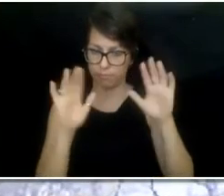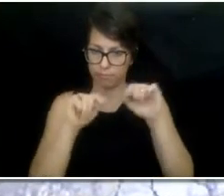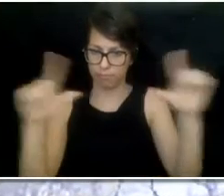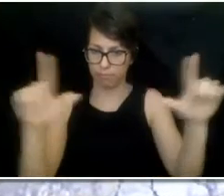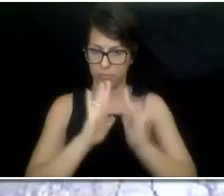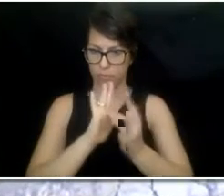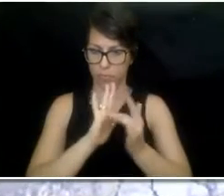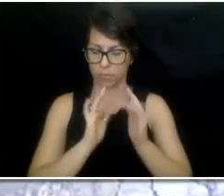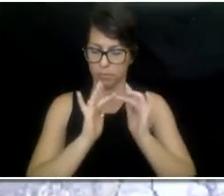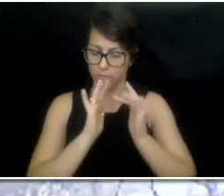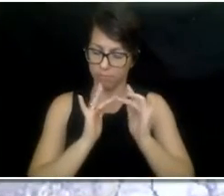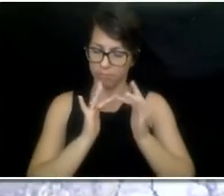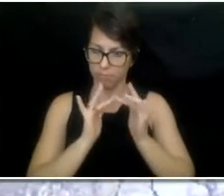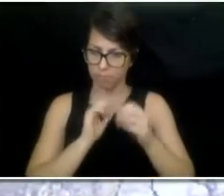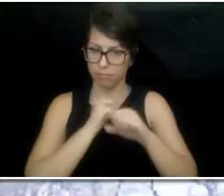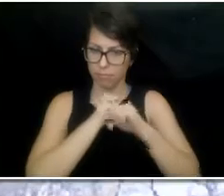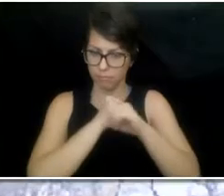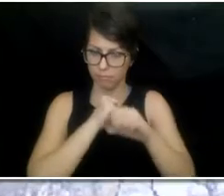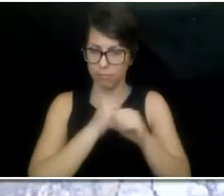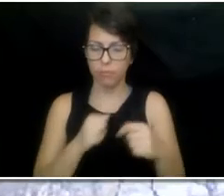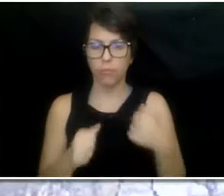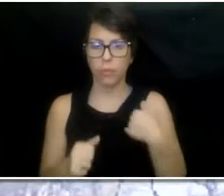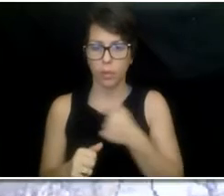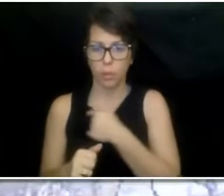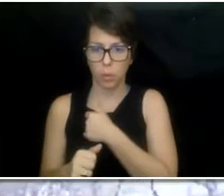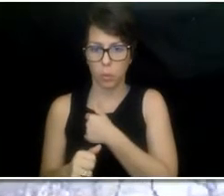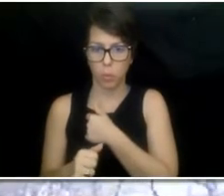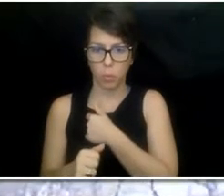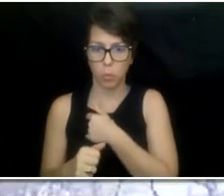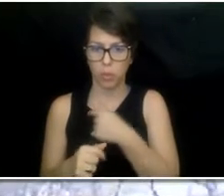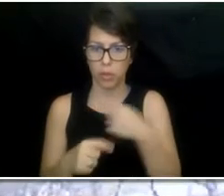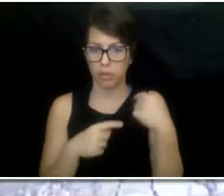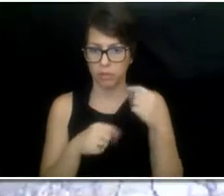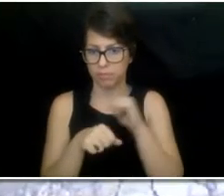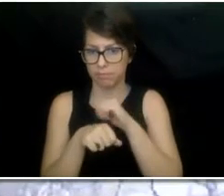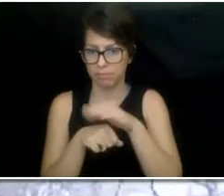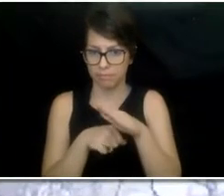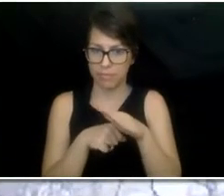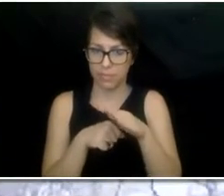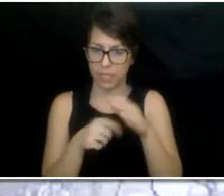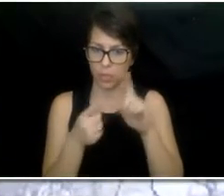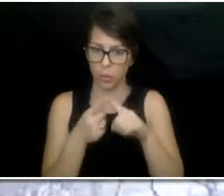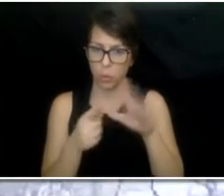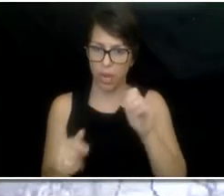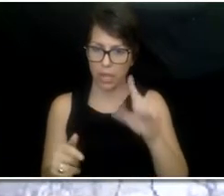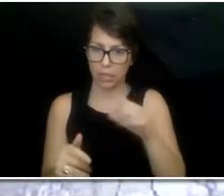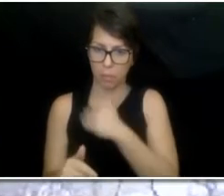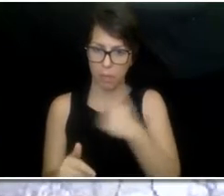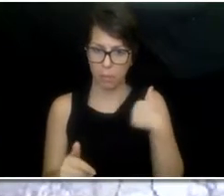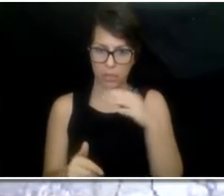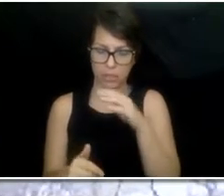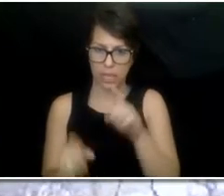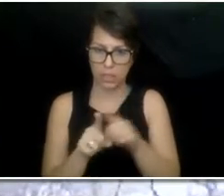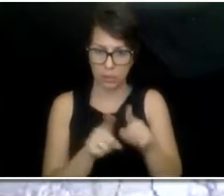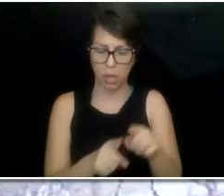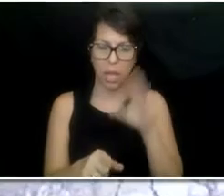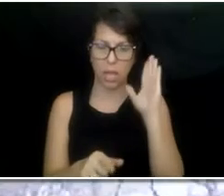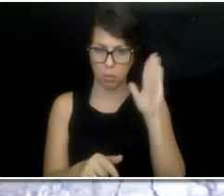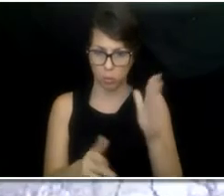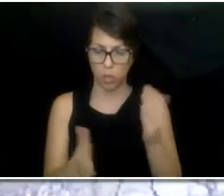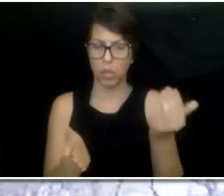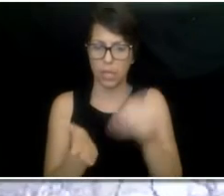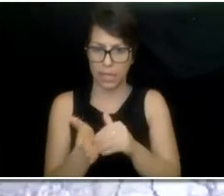information on our Twitter and Twitter Facebook and Instagram pages and have advertisements running on